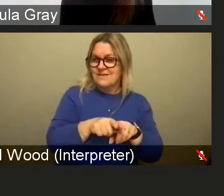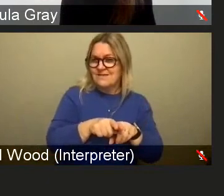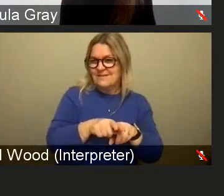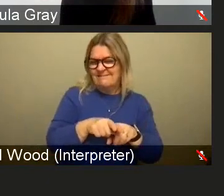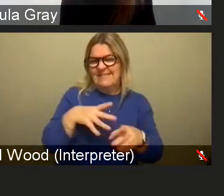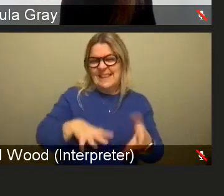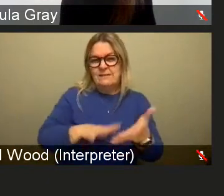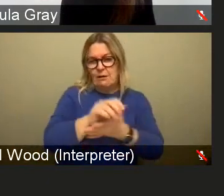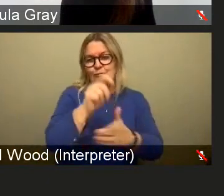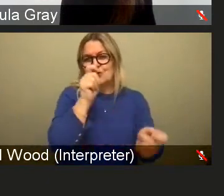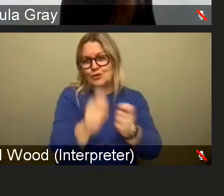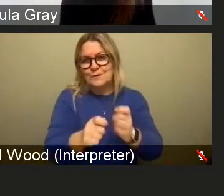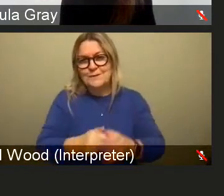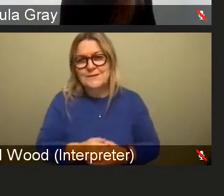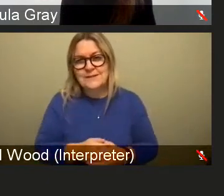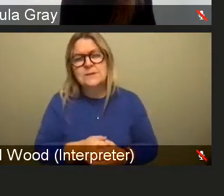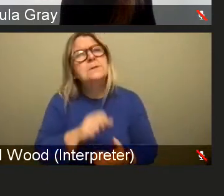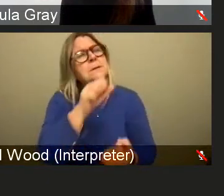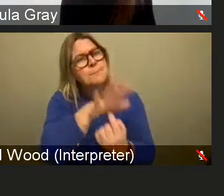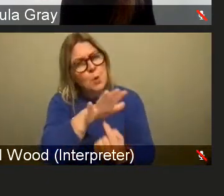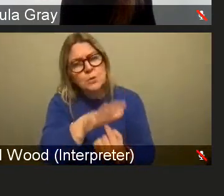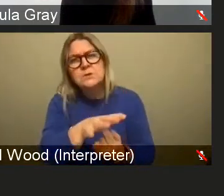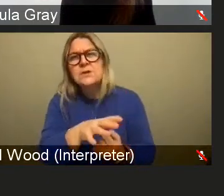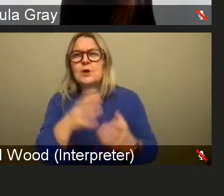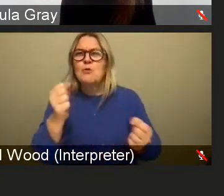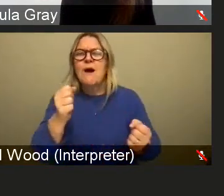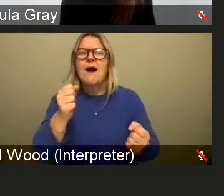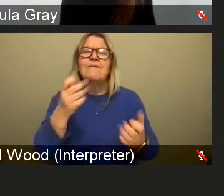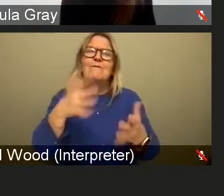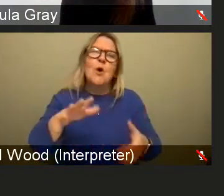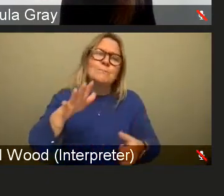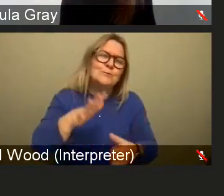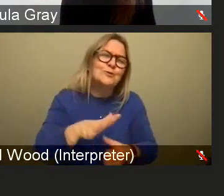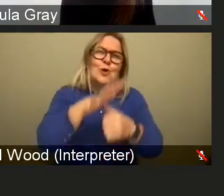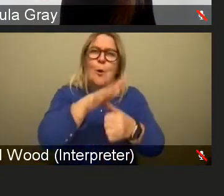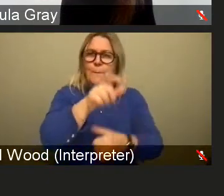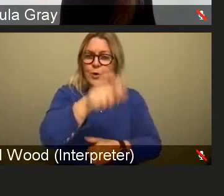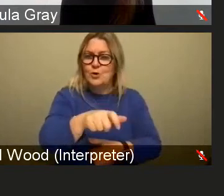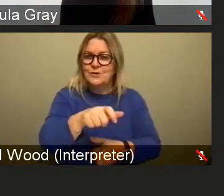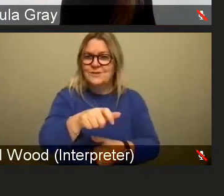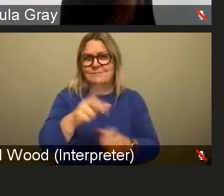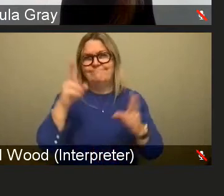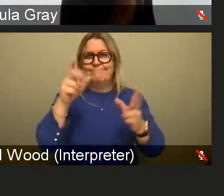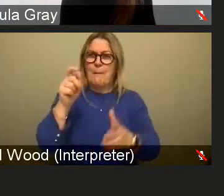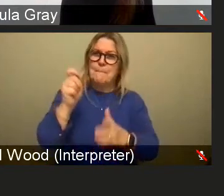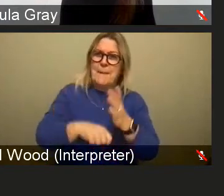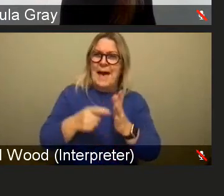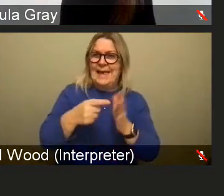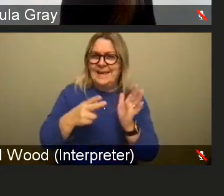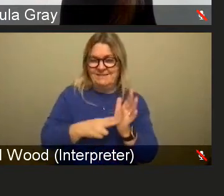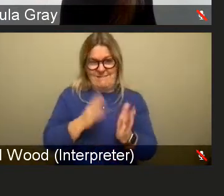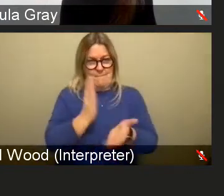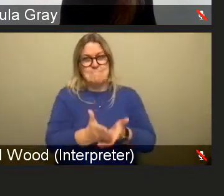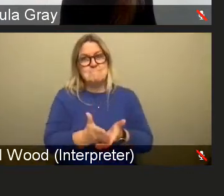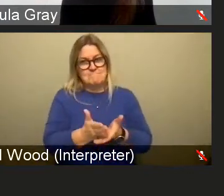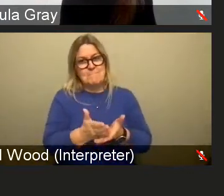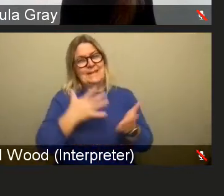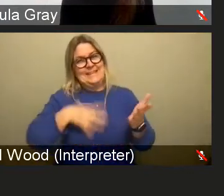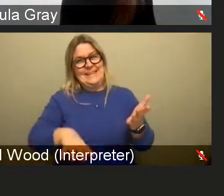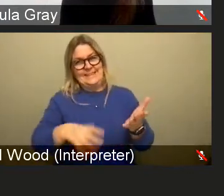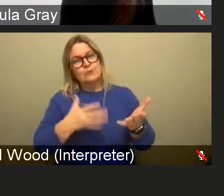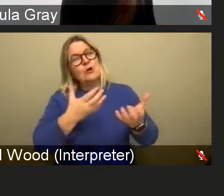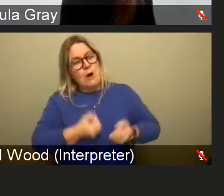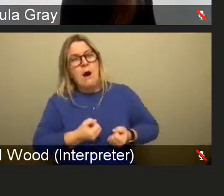It's important that there's buy-in from the top. But again, I may have touched on it earlier. From our perspective, it's what we can all